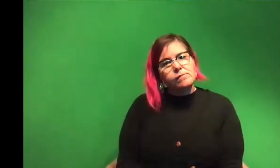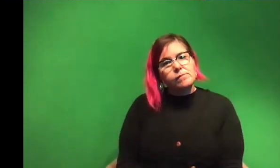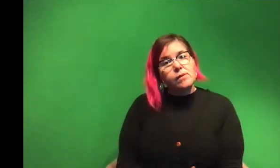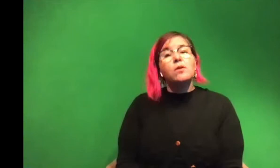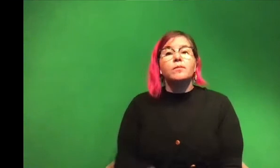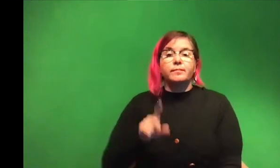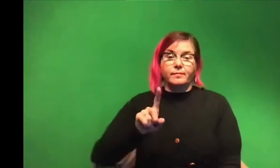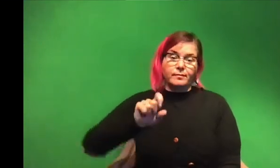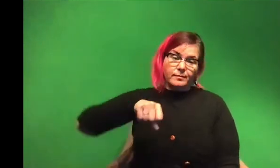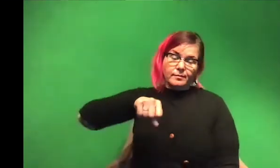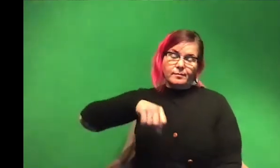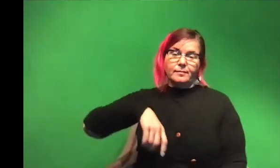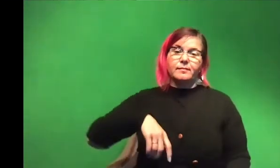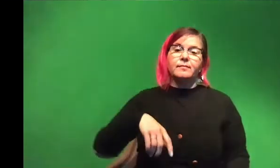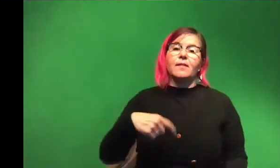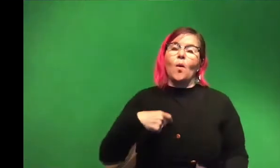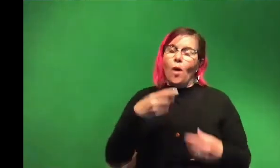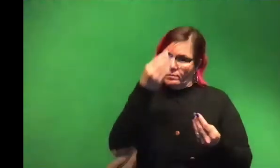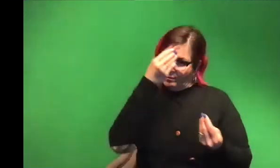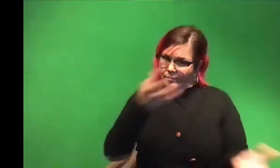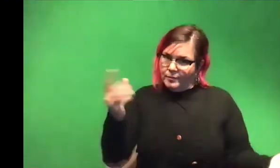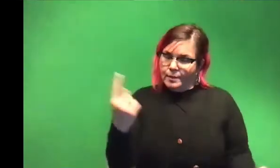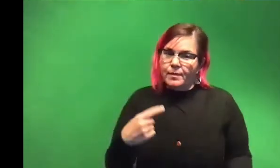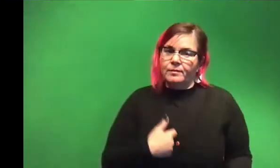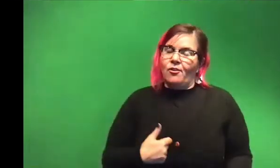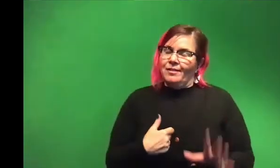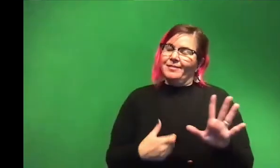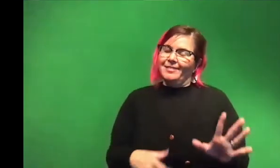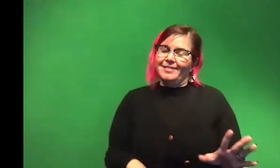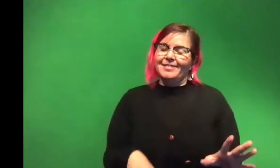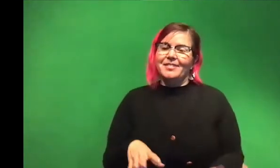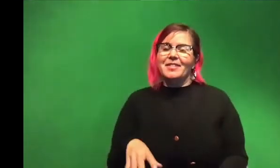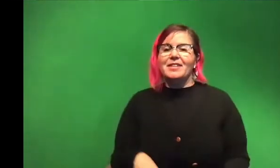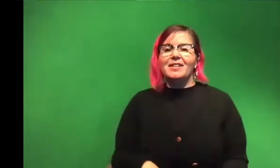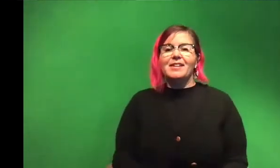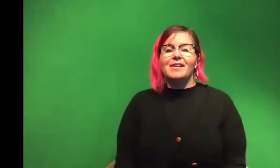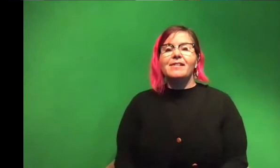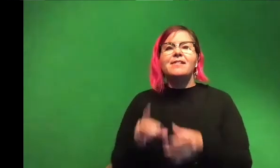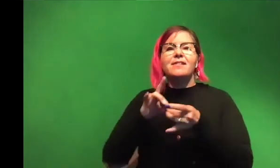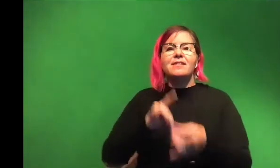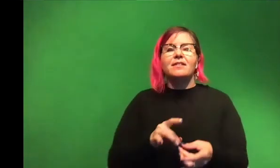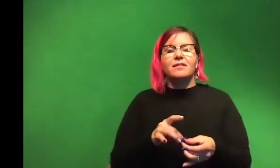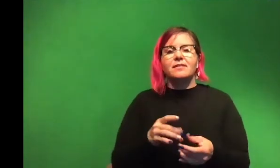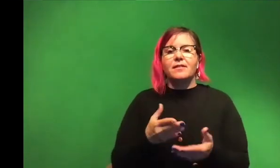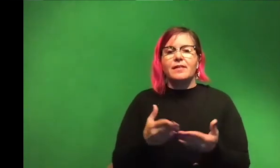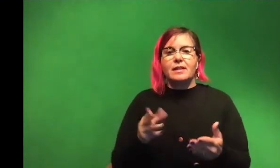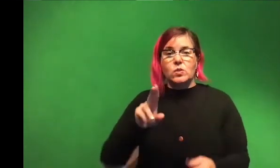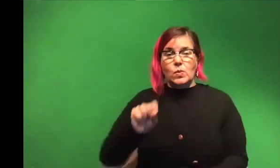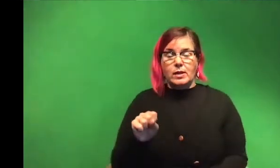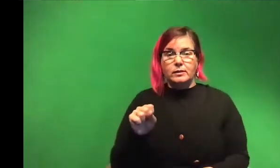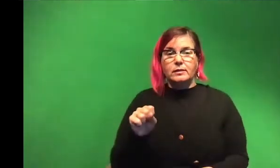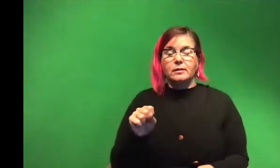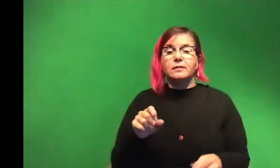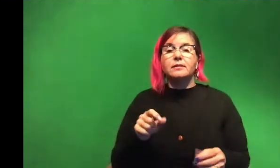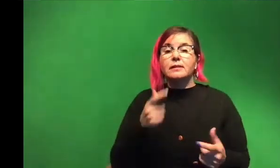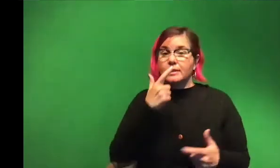Oh, okay. I do want to tell you guys something. I'm sorry. As far as stuff goes in the United States, I think the really